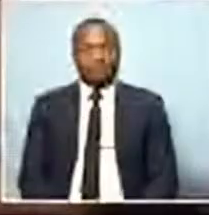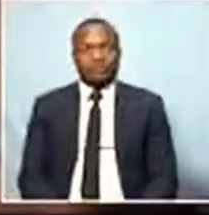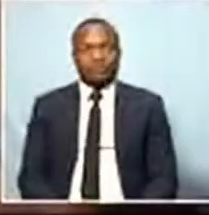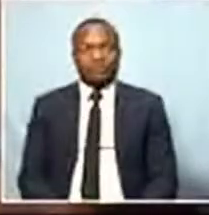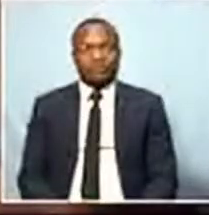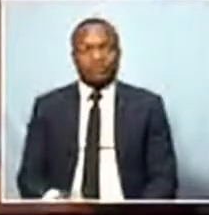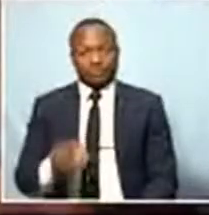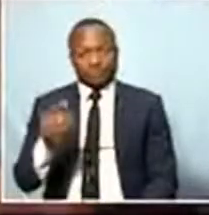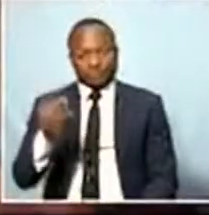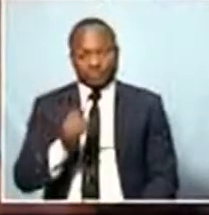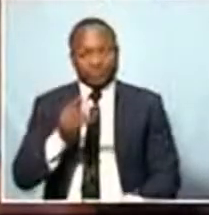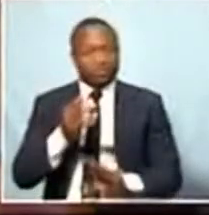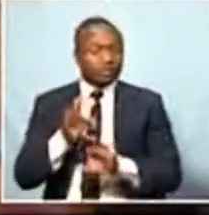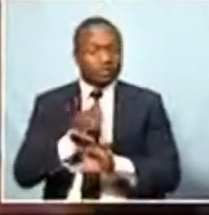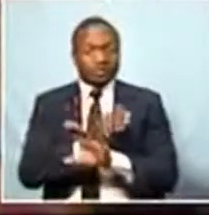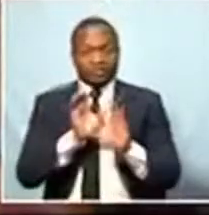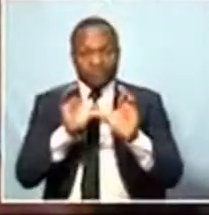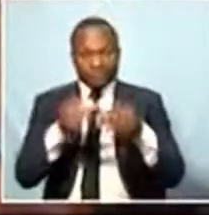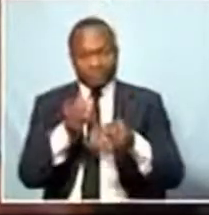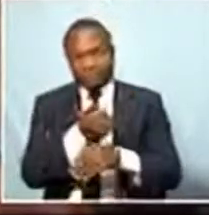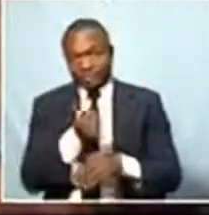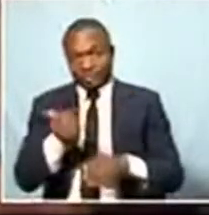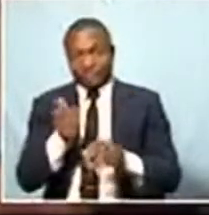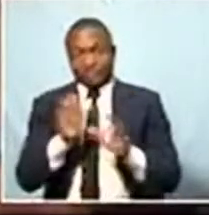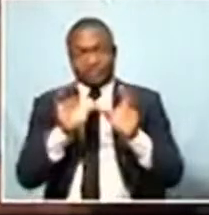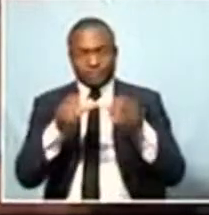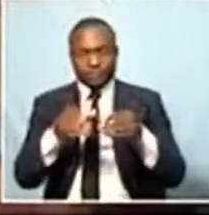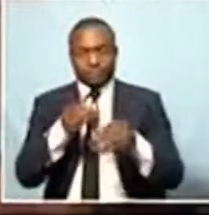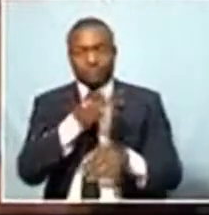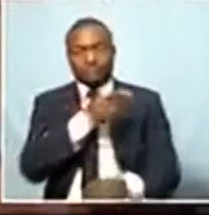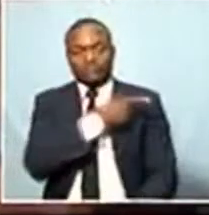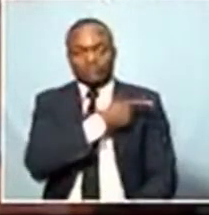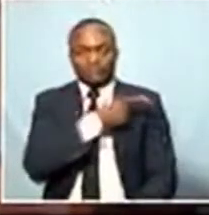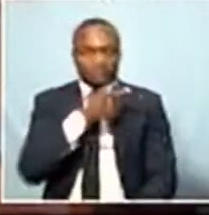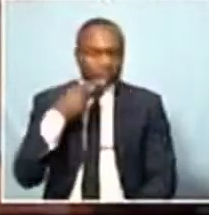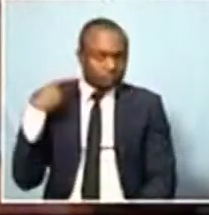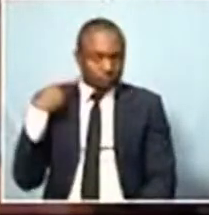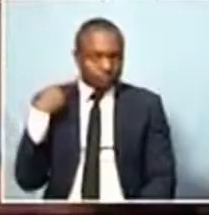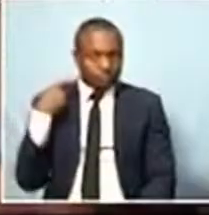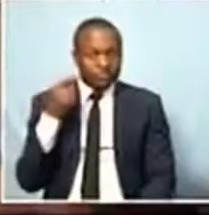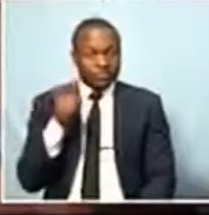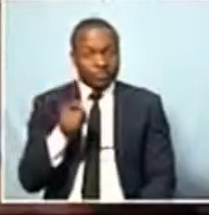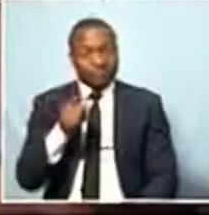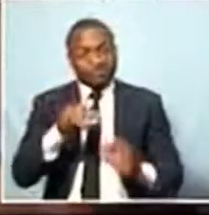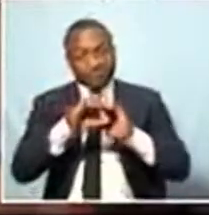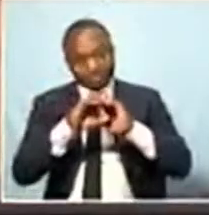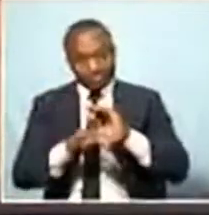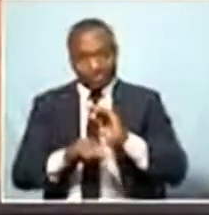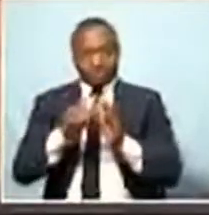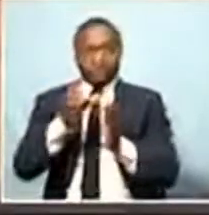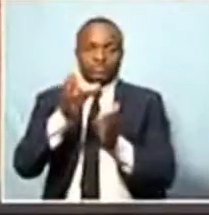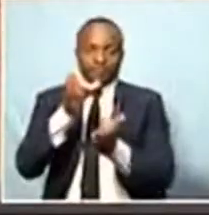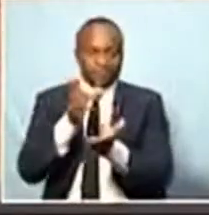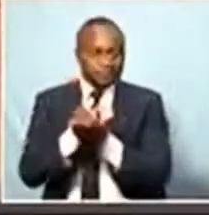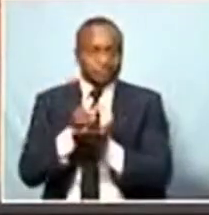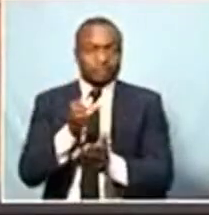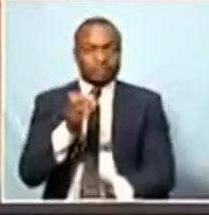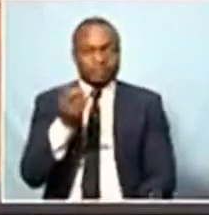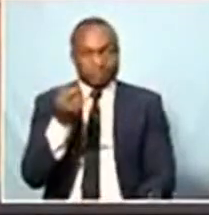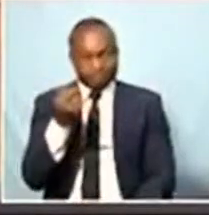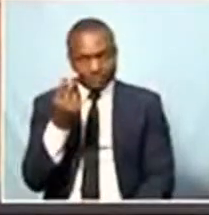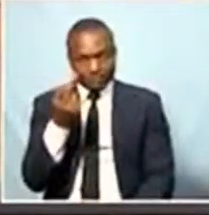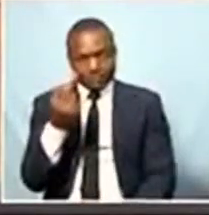As you appear before this committee or indeed any other committee of Parliament, you are under Cap 12